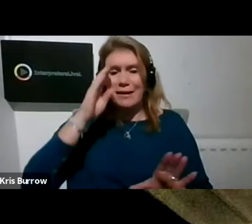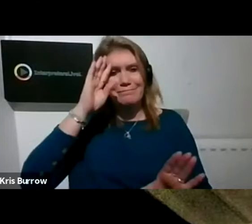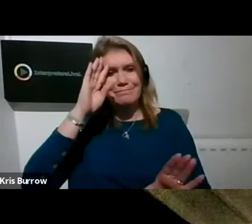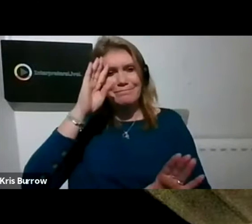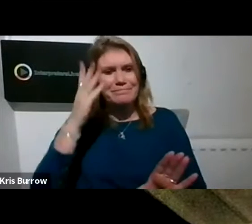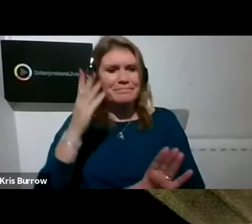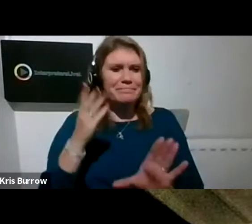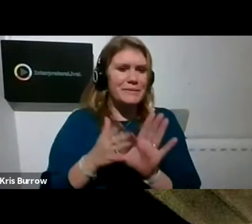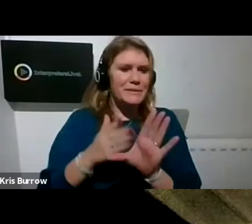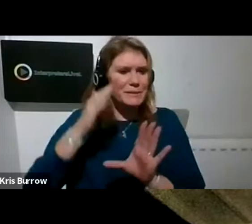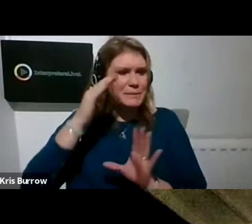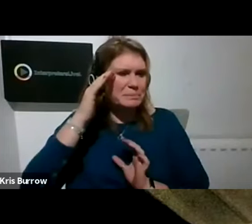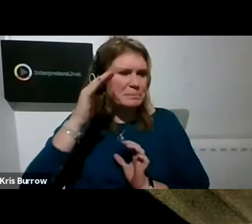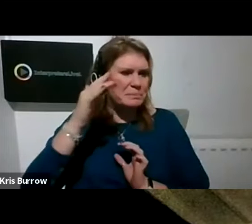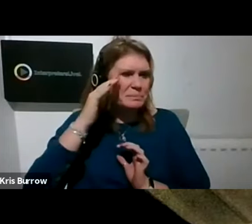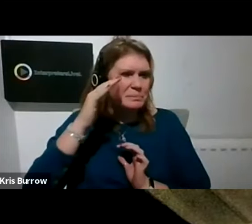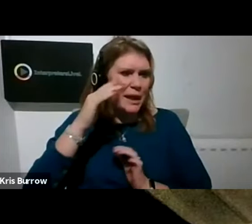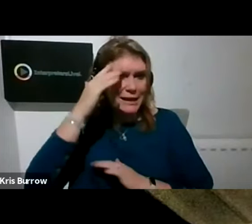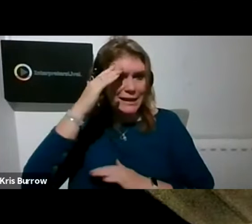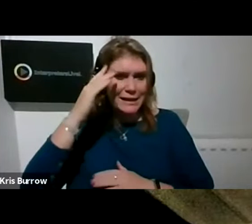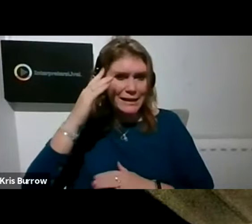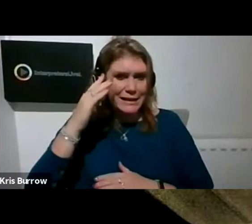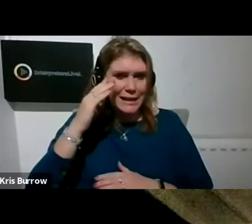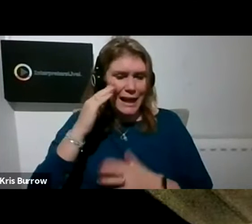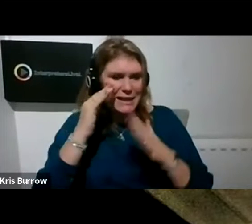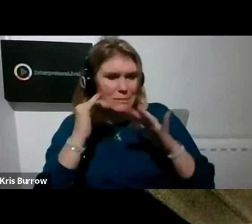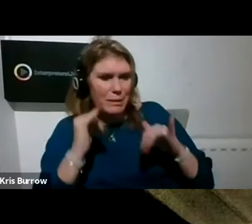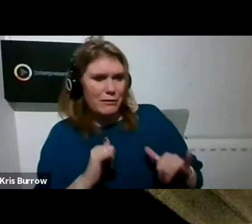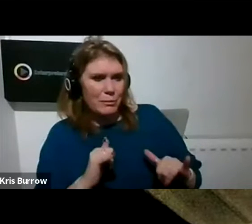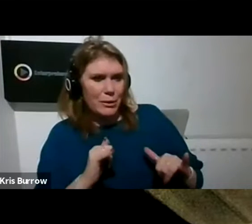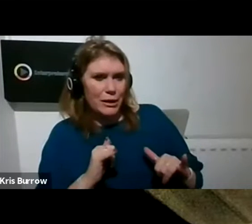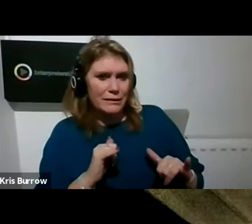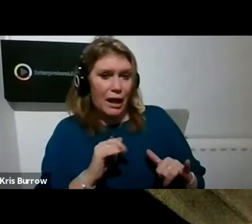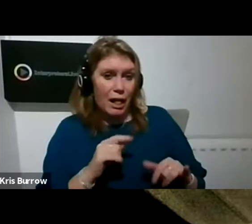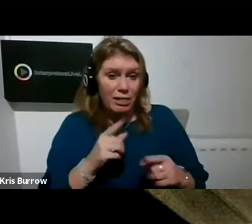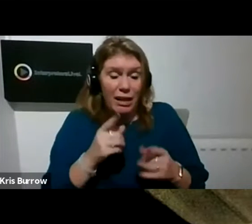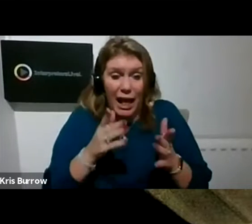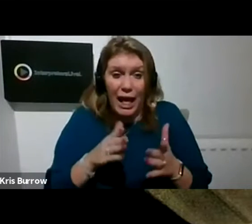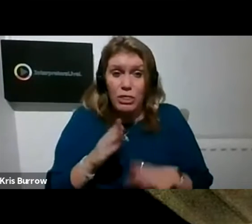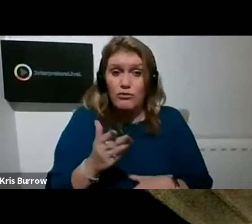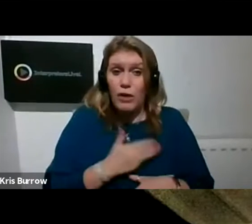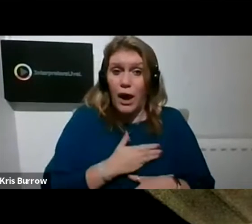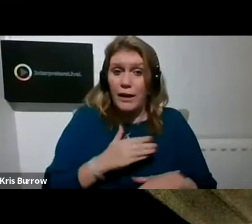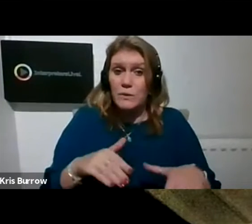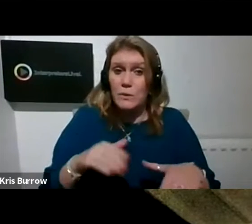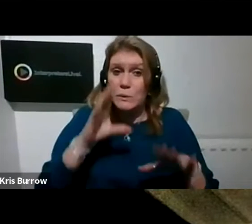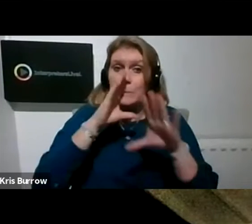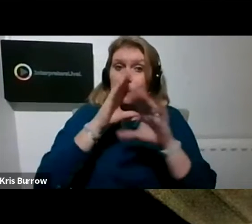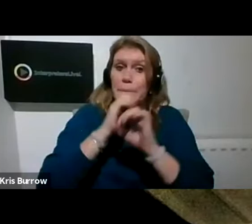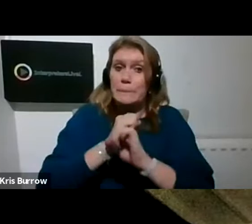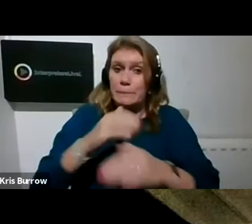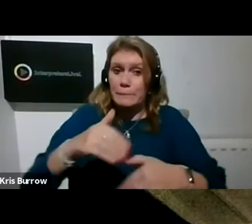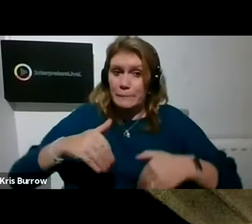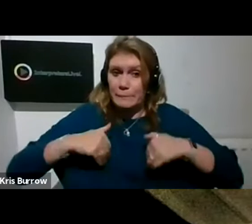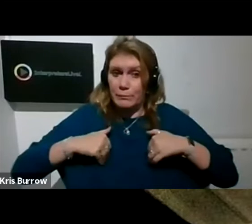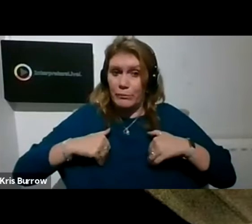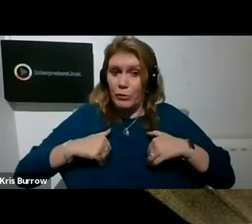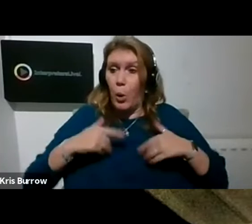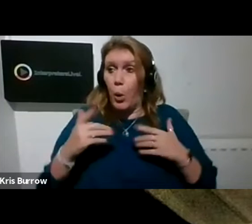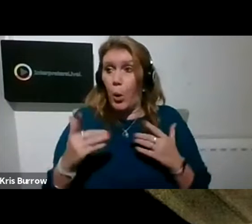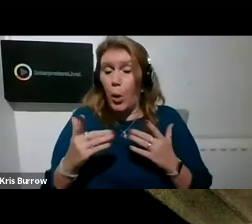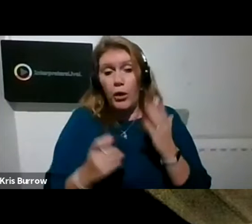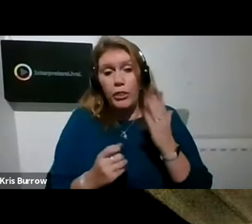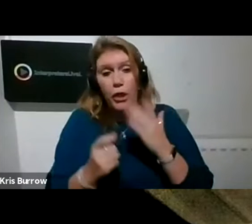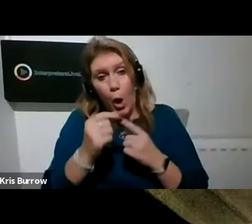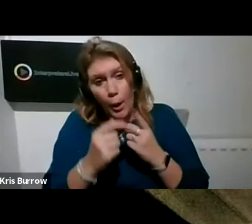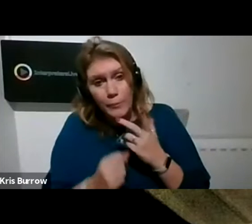knew I was probably, everybody had the right to retract what they said. And I think they had options to be quoted and